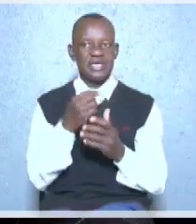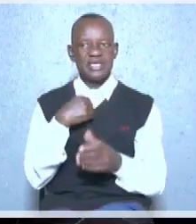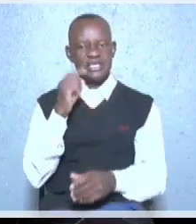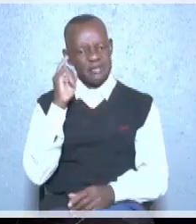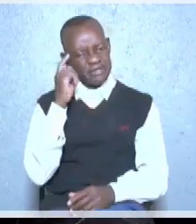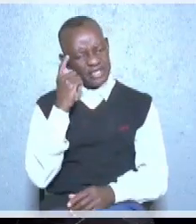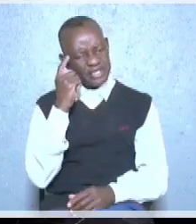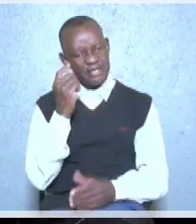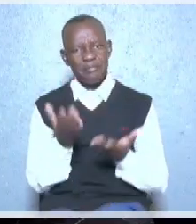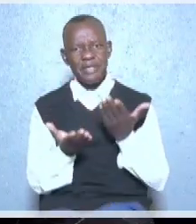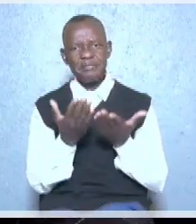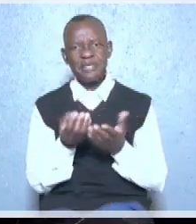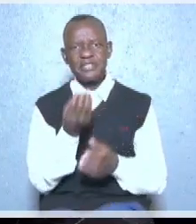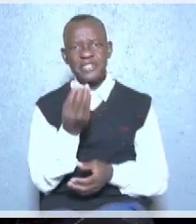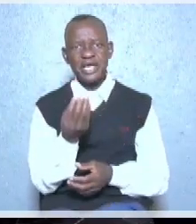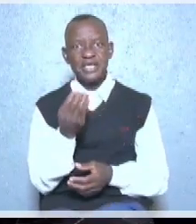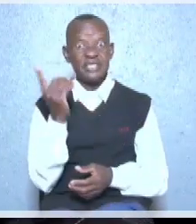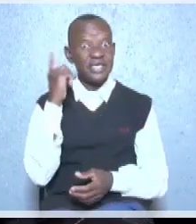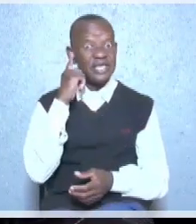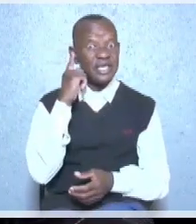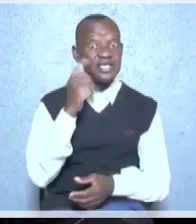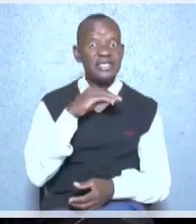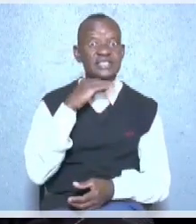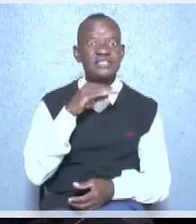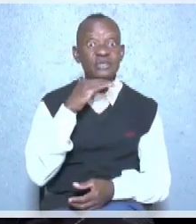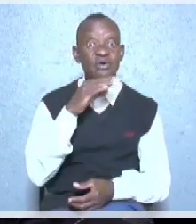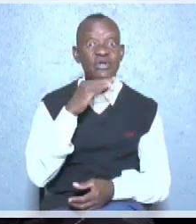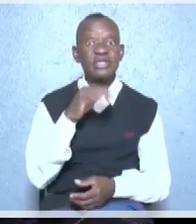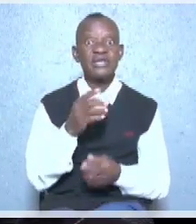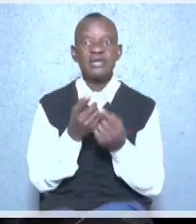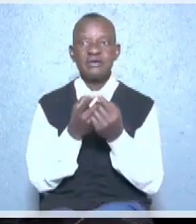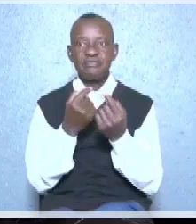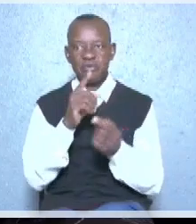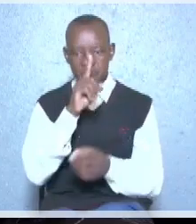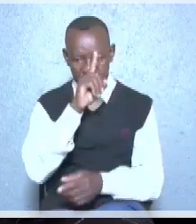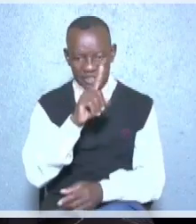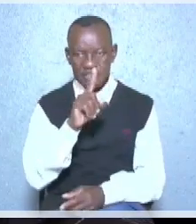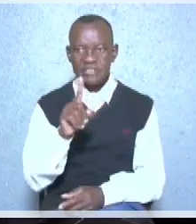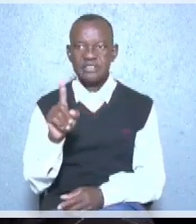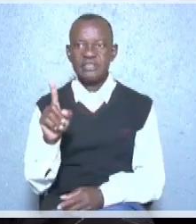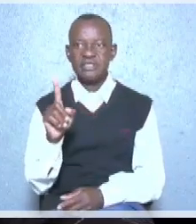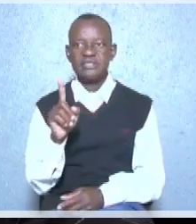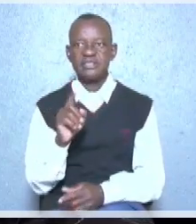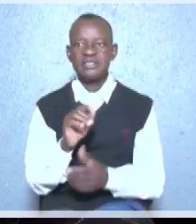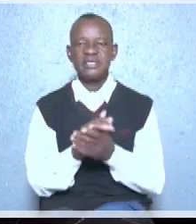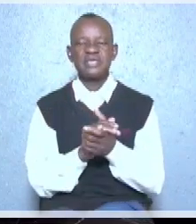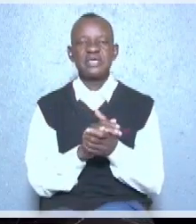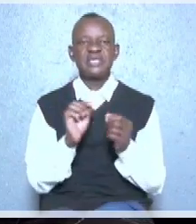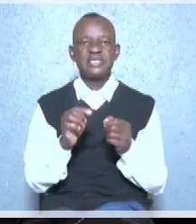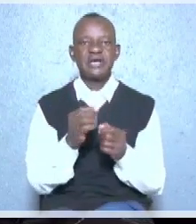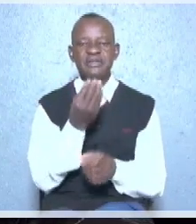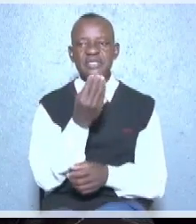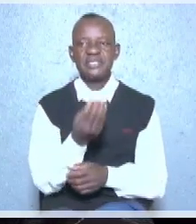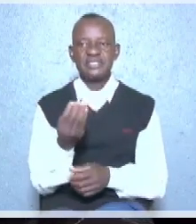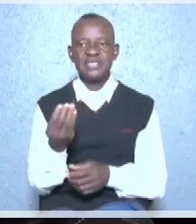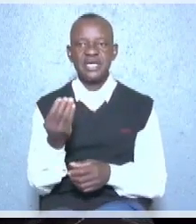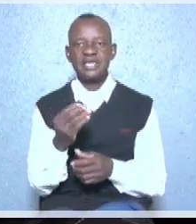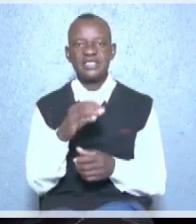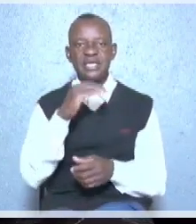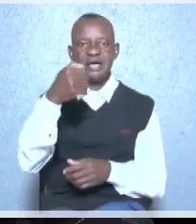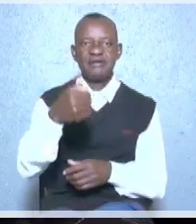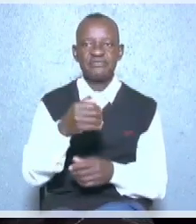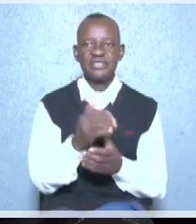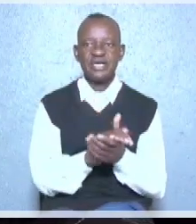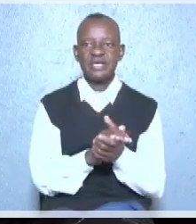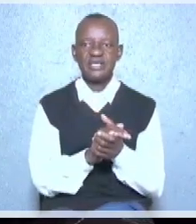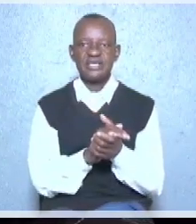or she read it somewhere? Is it documented somewhere? So, you know, this child, after 10 or 20 years, how is he